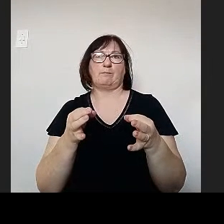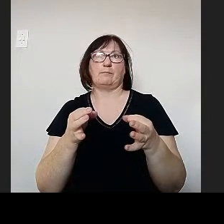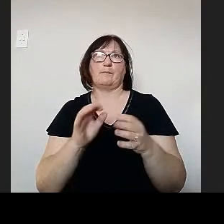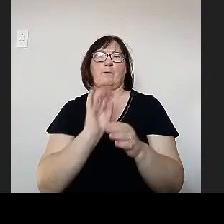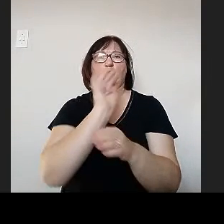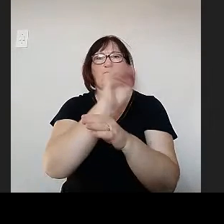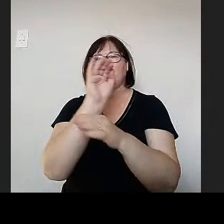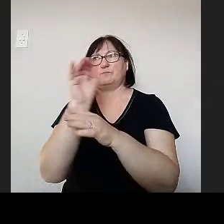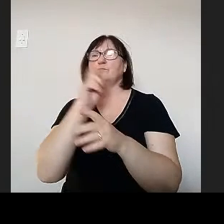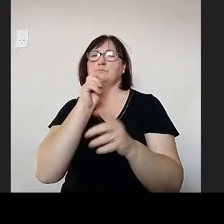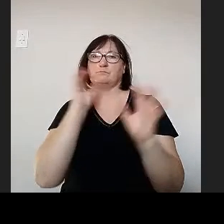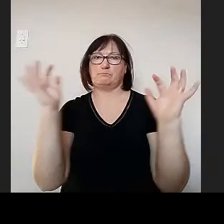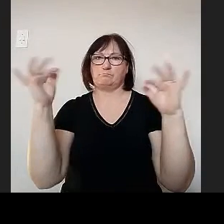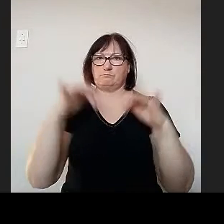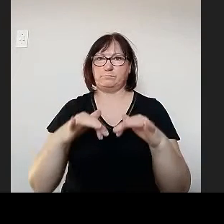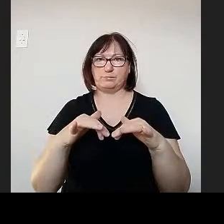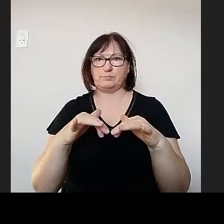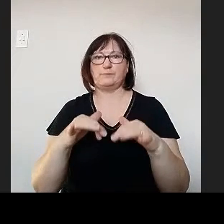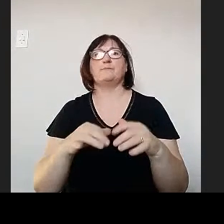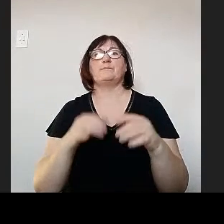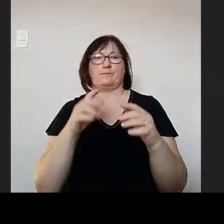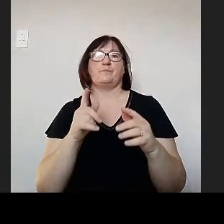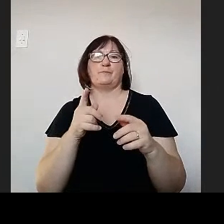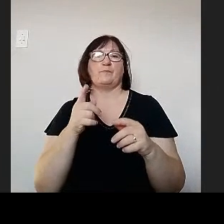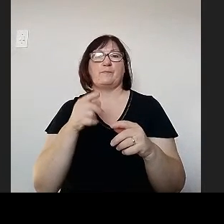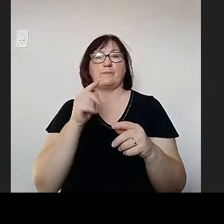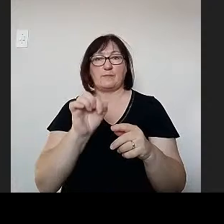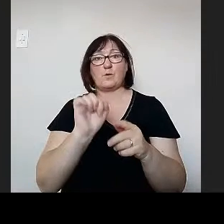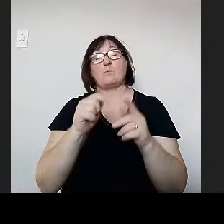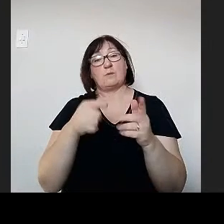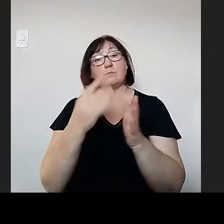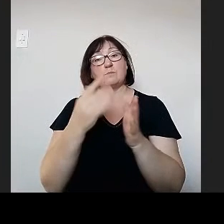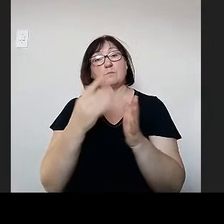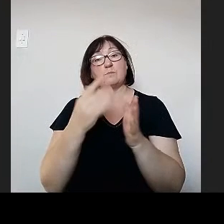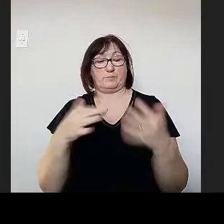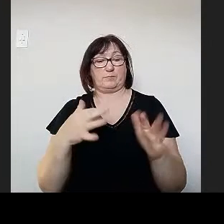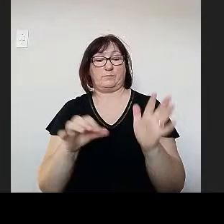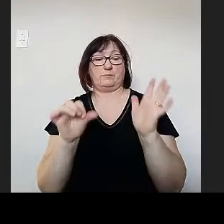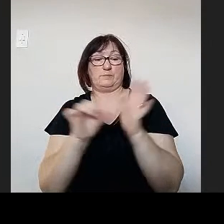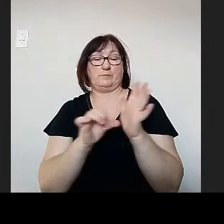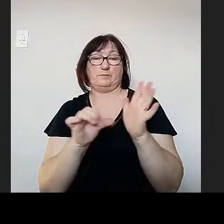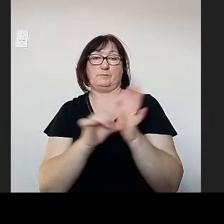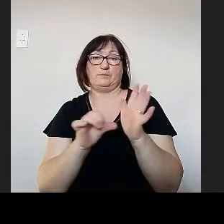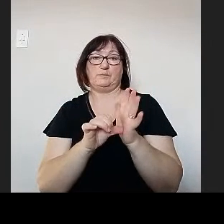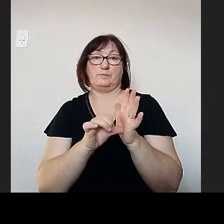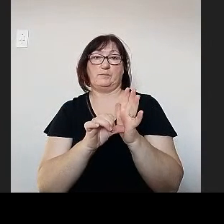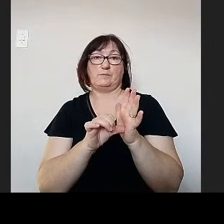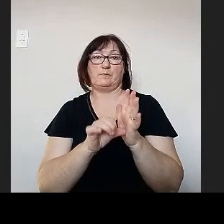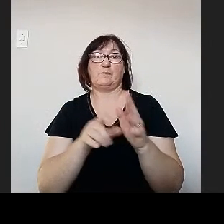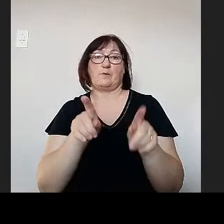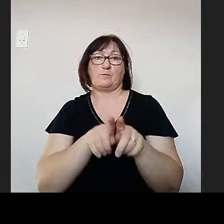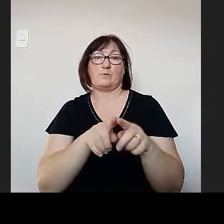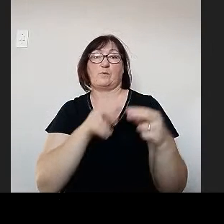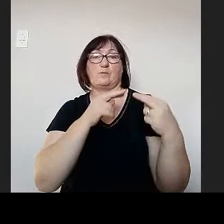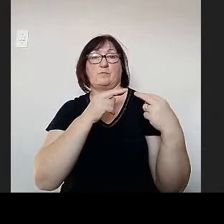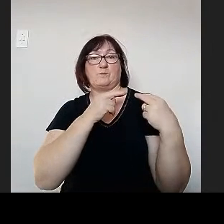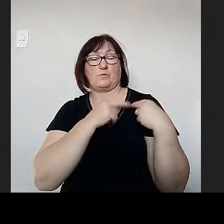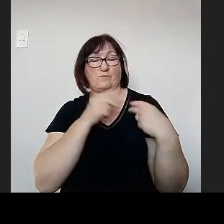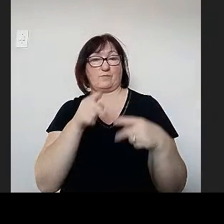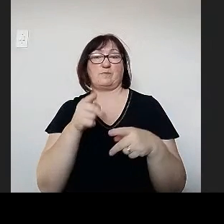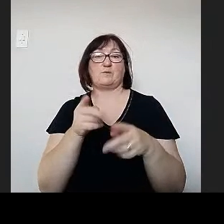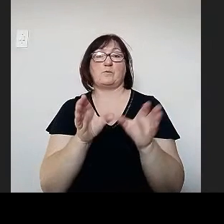world. So that's how important this particular forum is. The HS committee is also responsible for